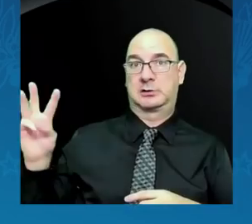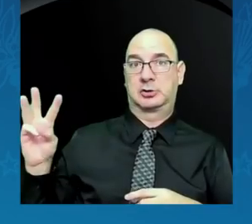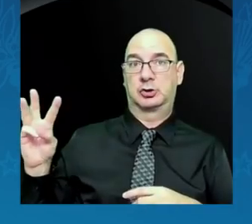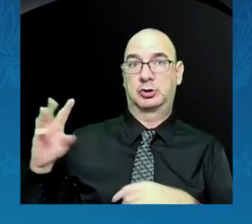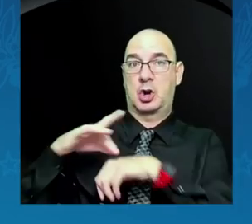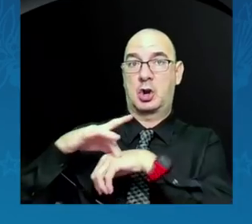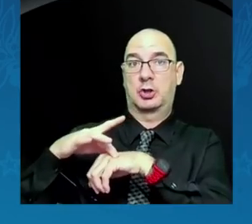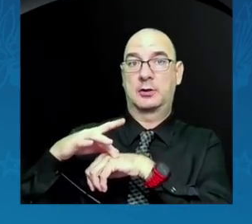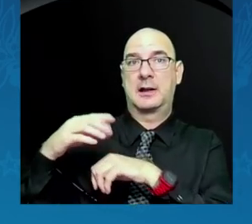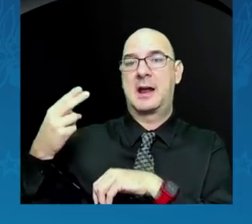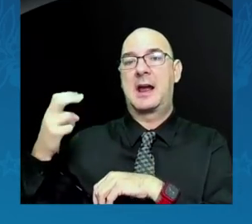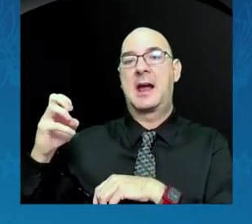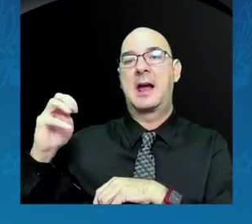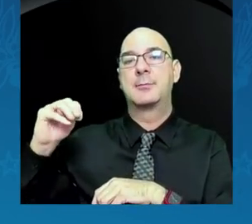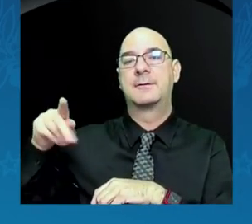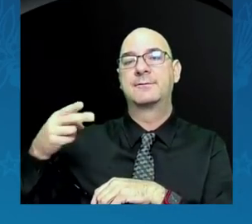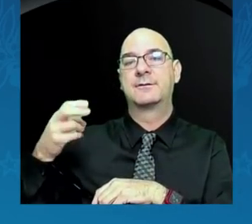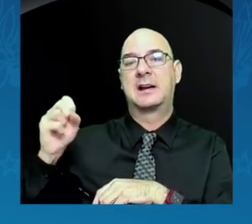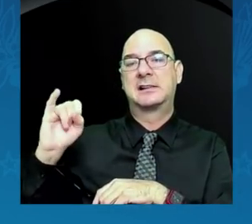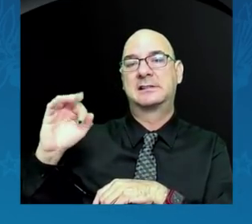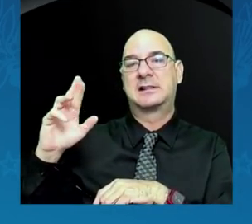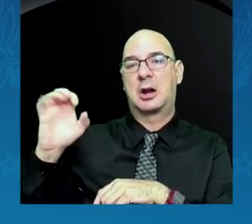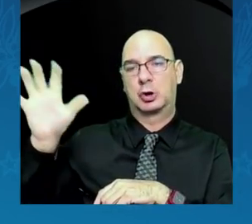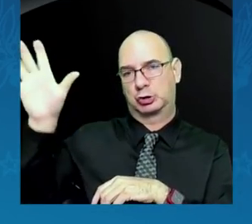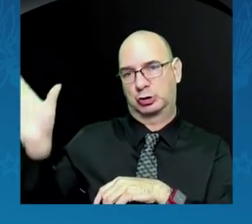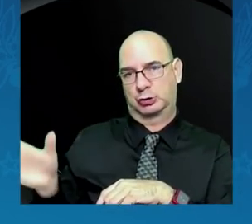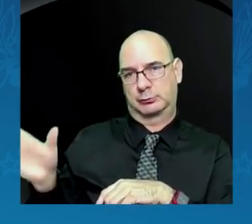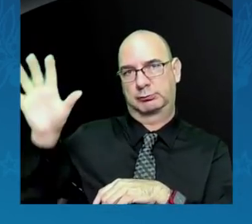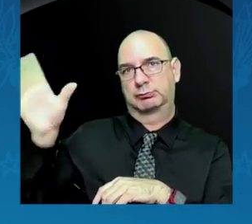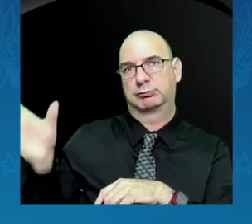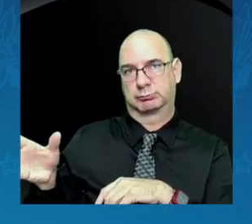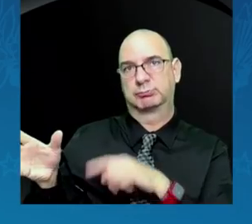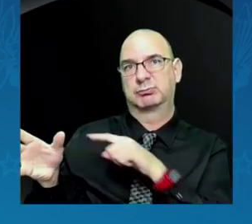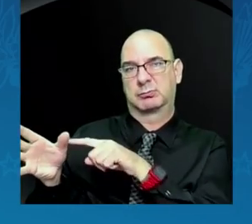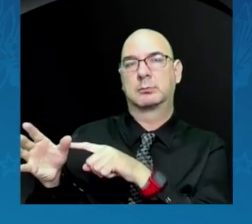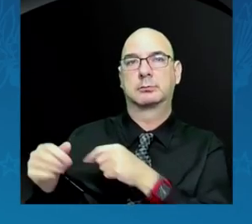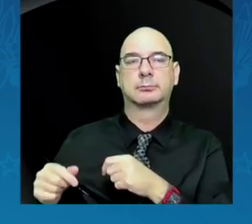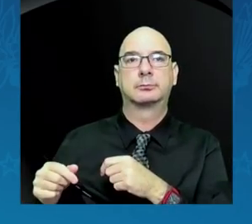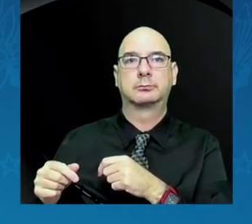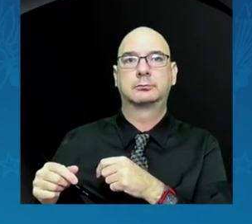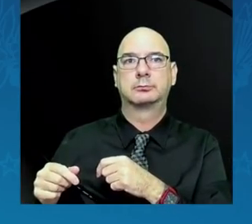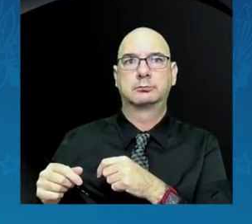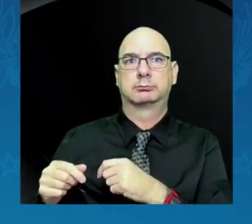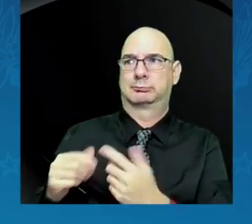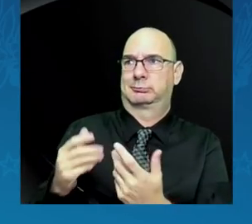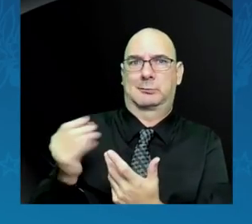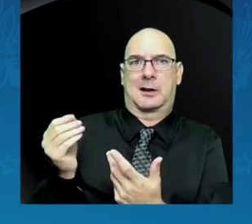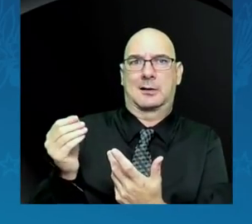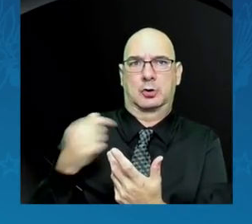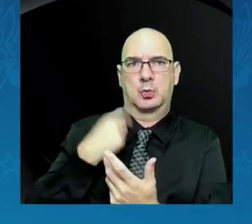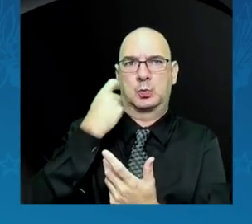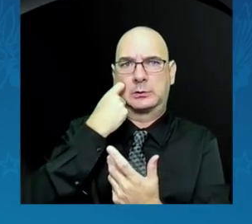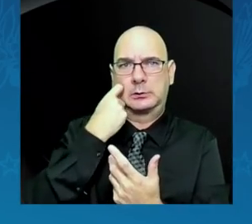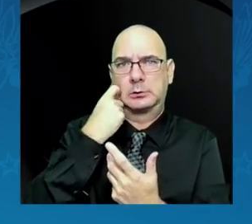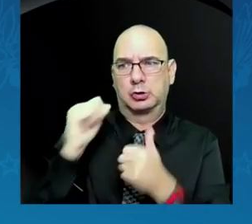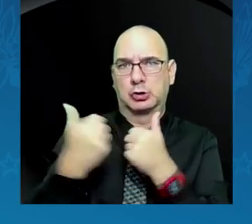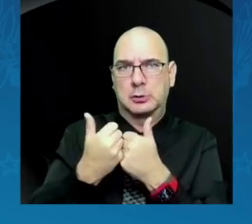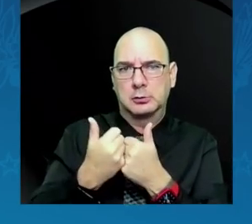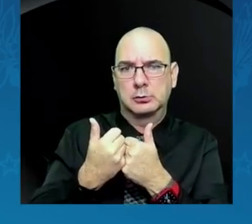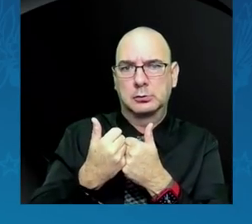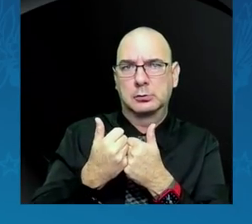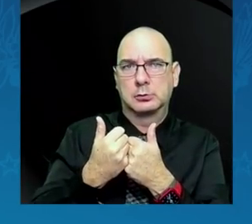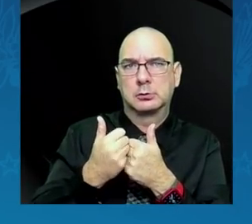range from what are the current challenges to what have been relationships that one could argue should